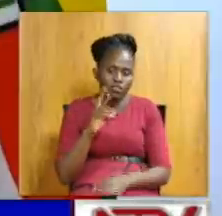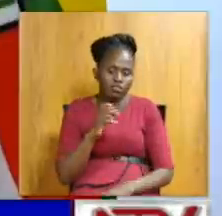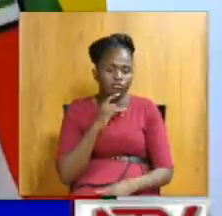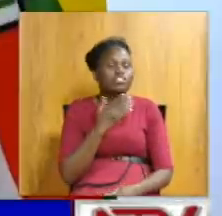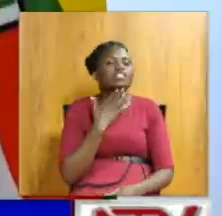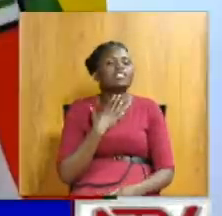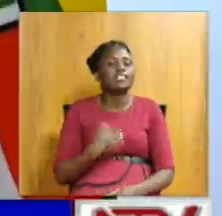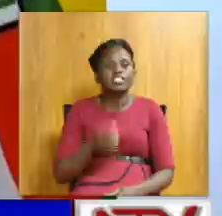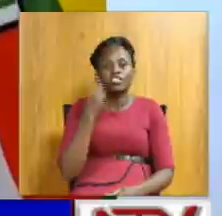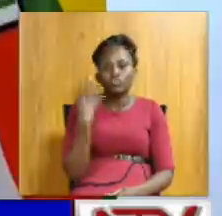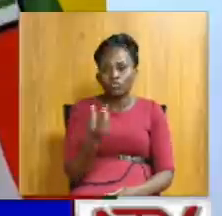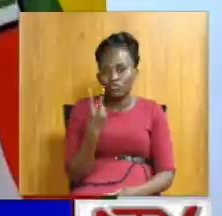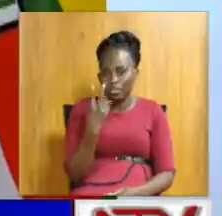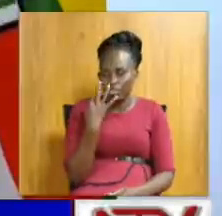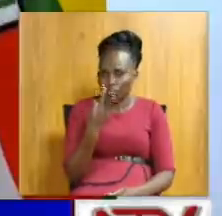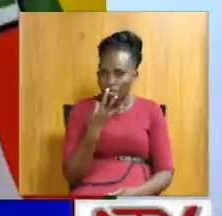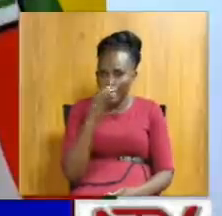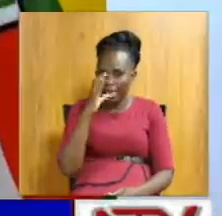cow in a year.